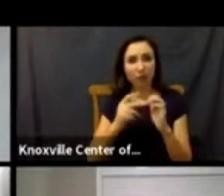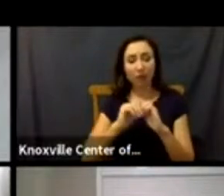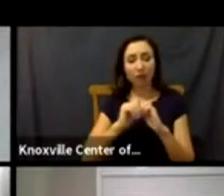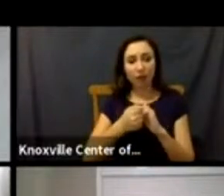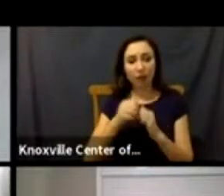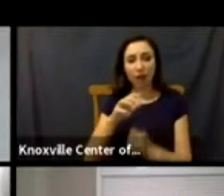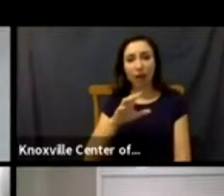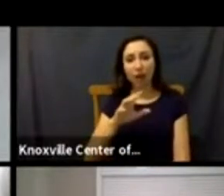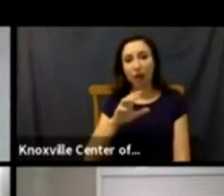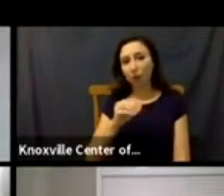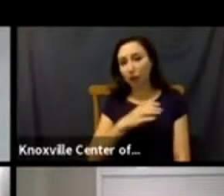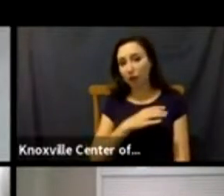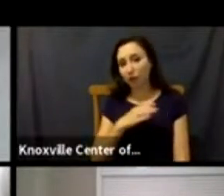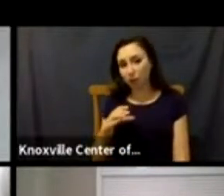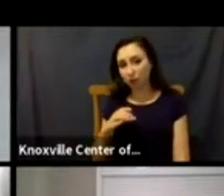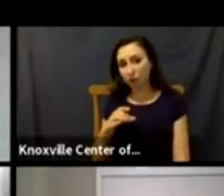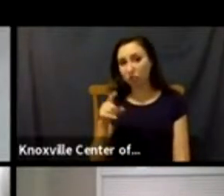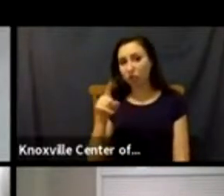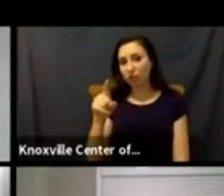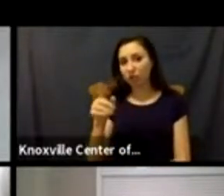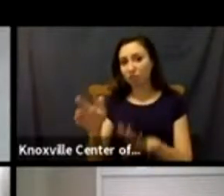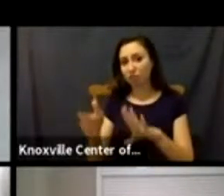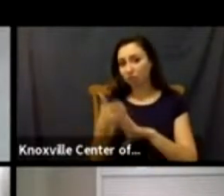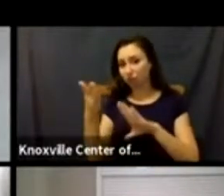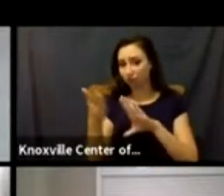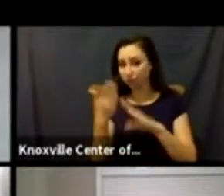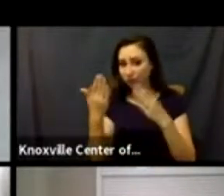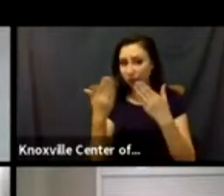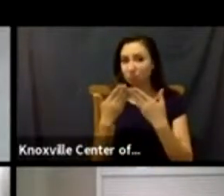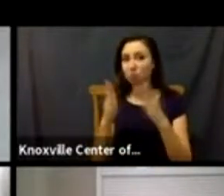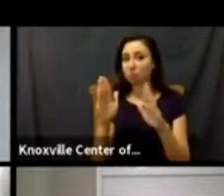commission conducts public forum